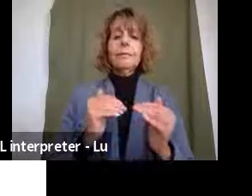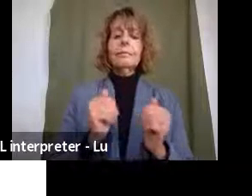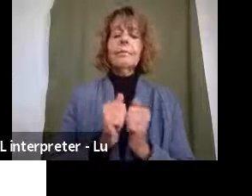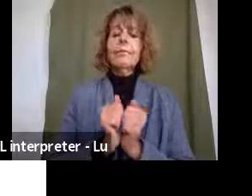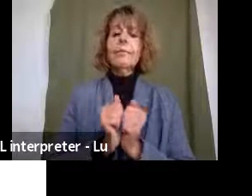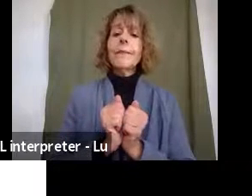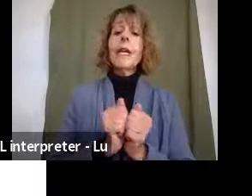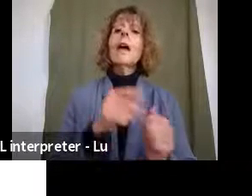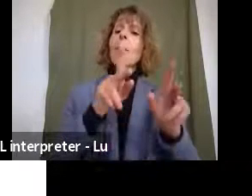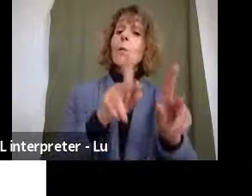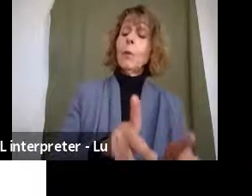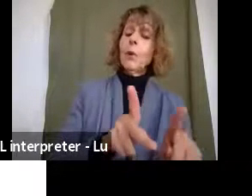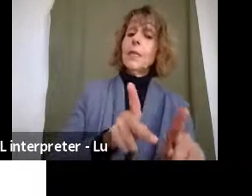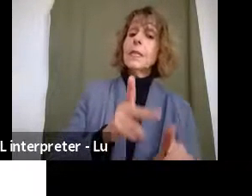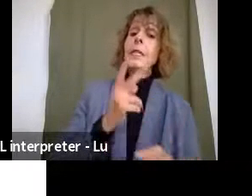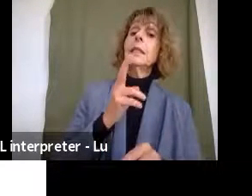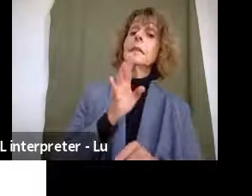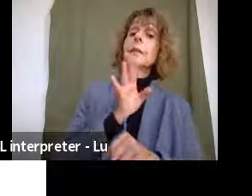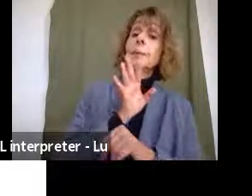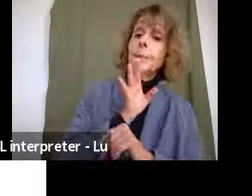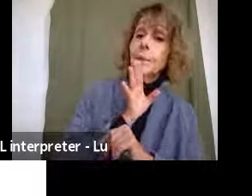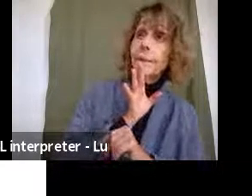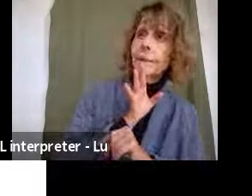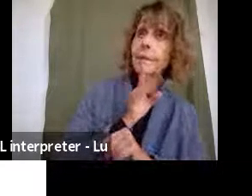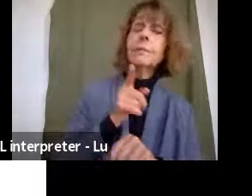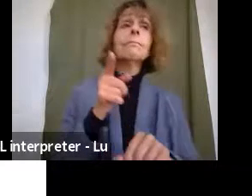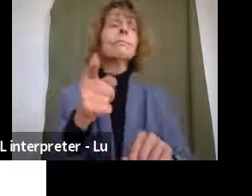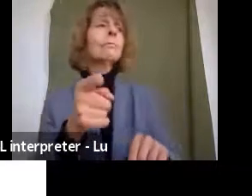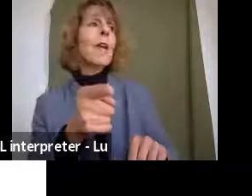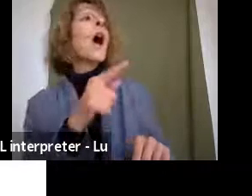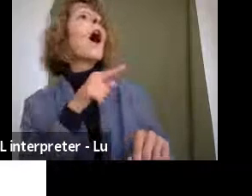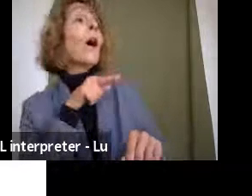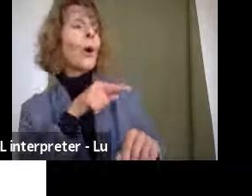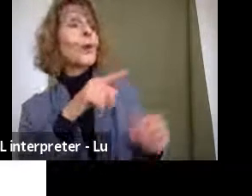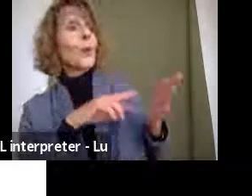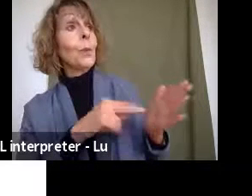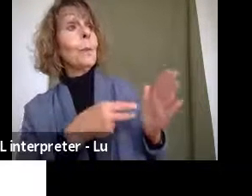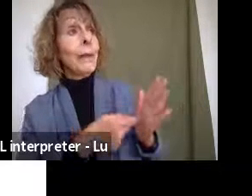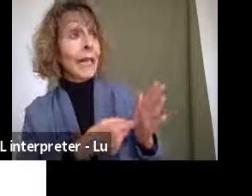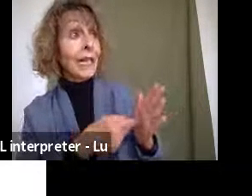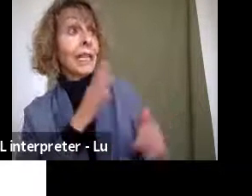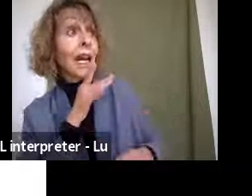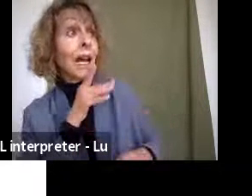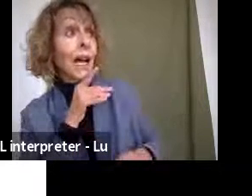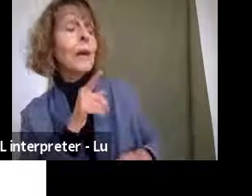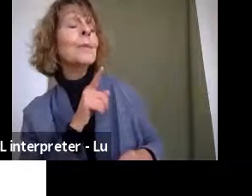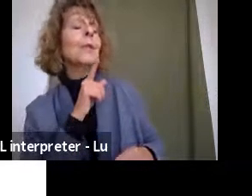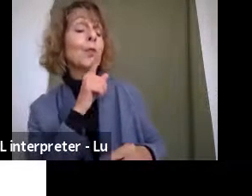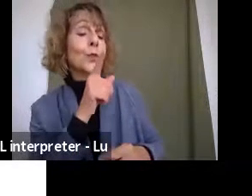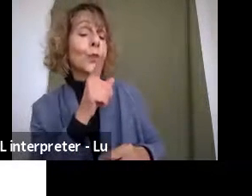so that you ensure effective communication. If you don't understand, be